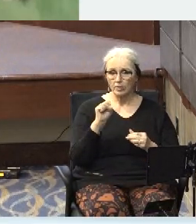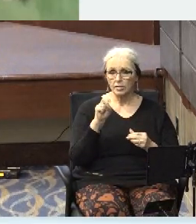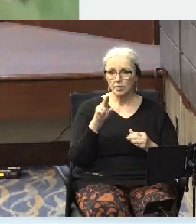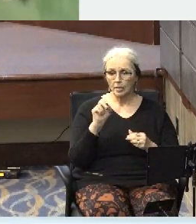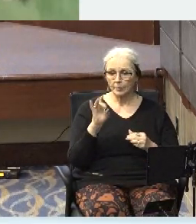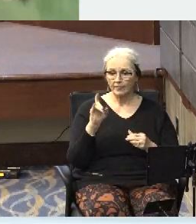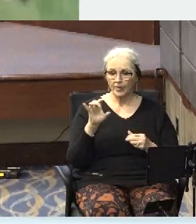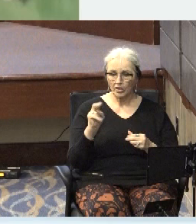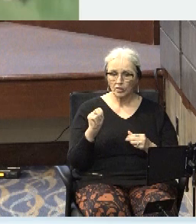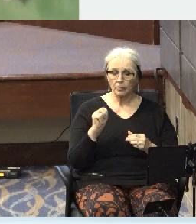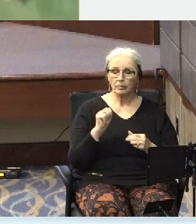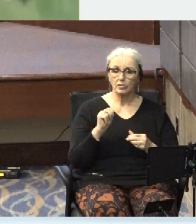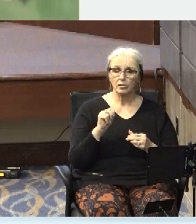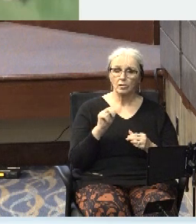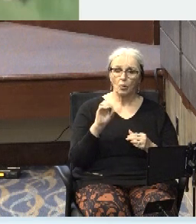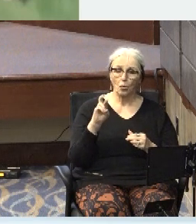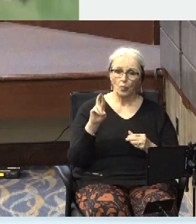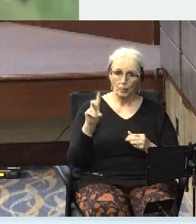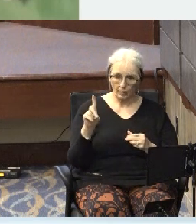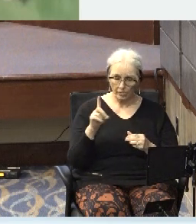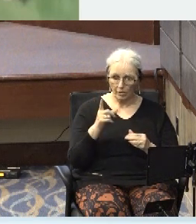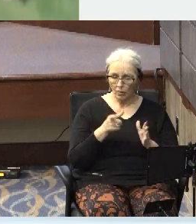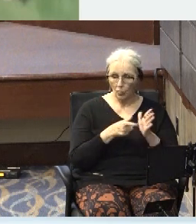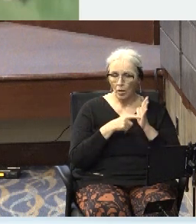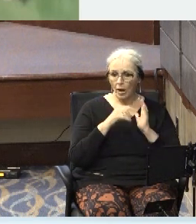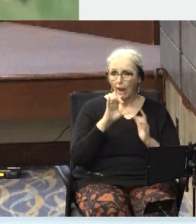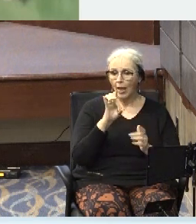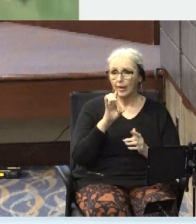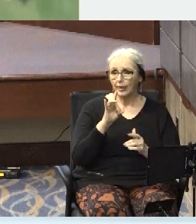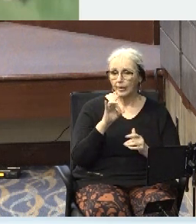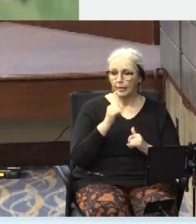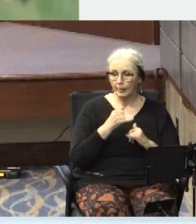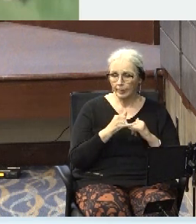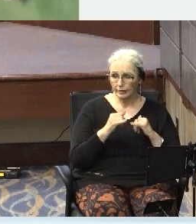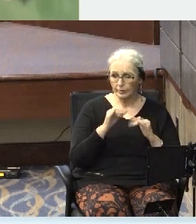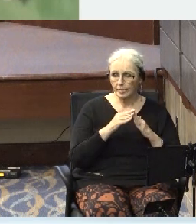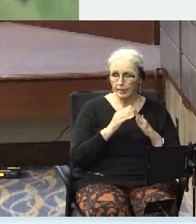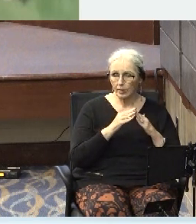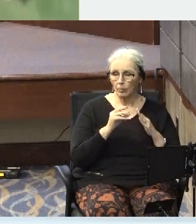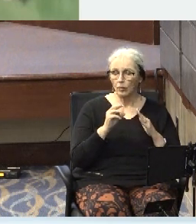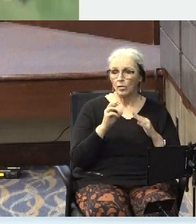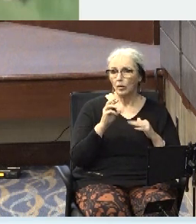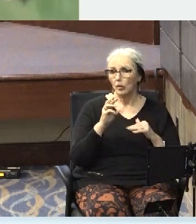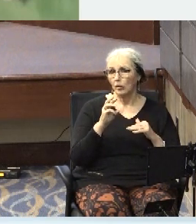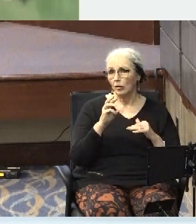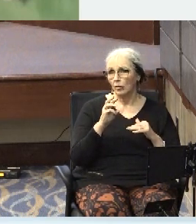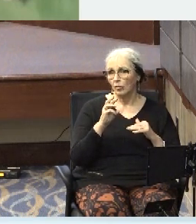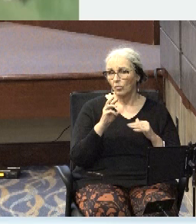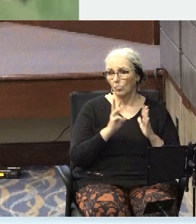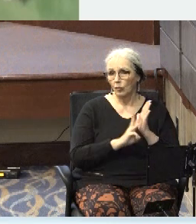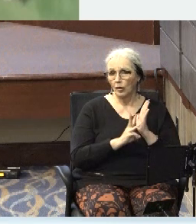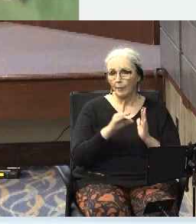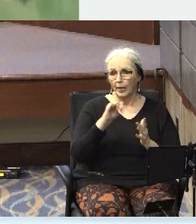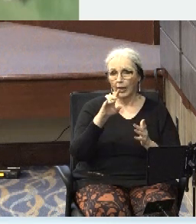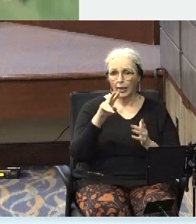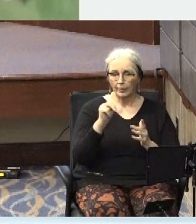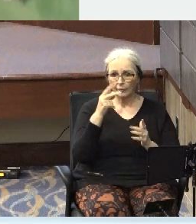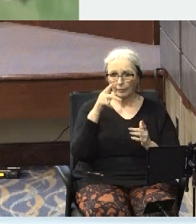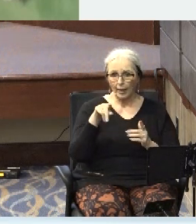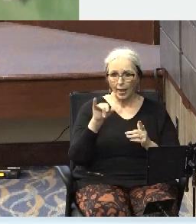ordinance to delete the requirement for the extension of an 8-inch City of Waco water main for the purpose of serving the proposed subdivision